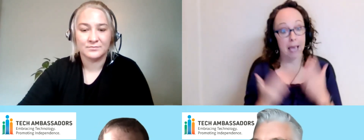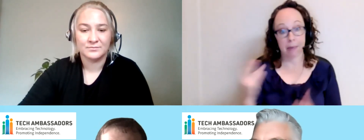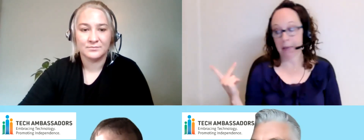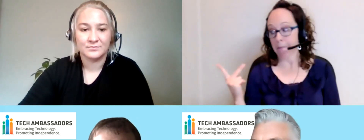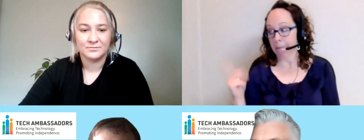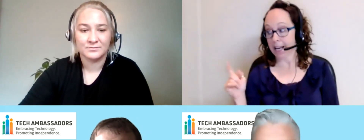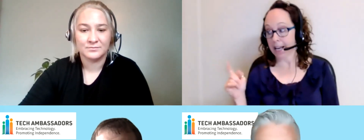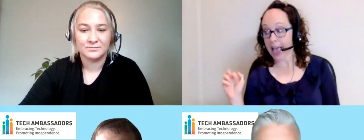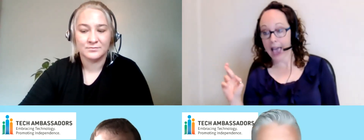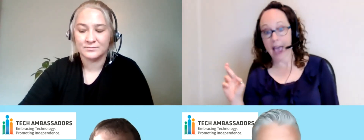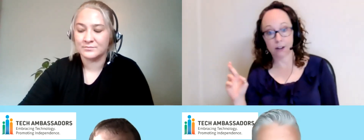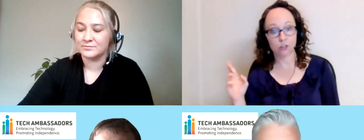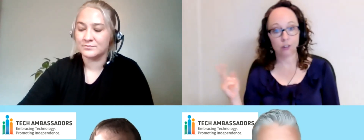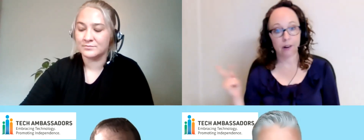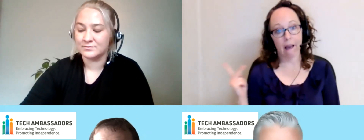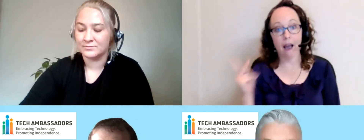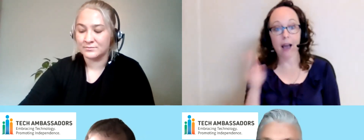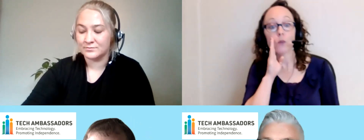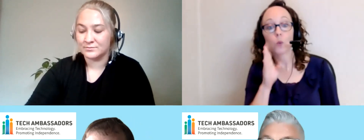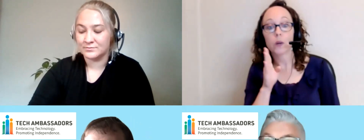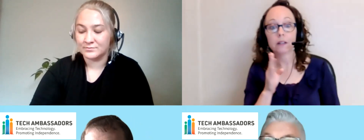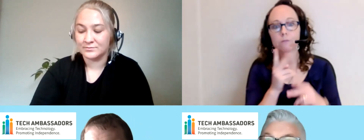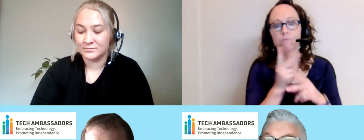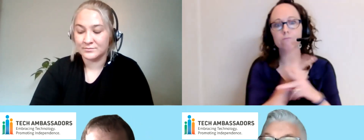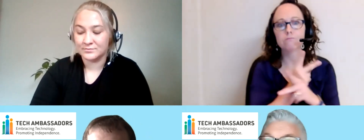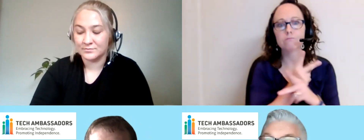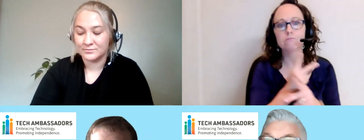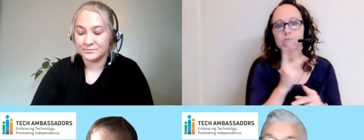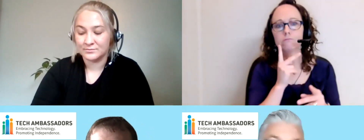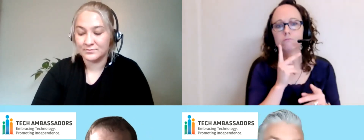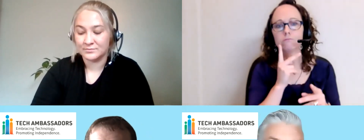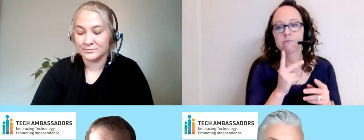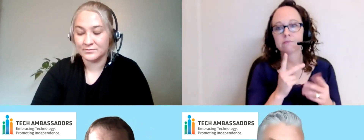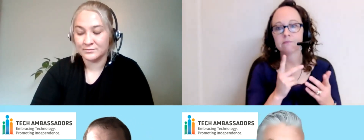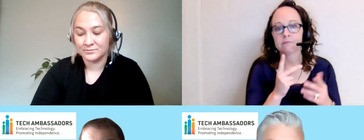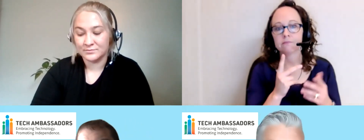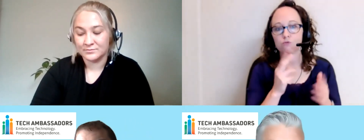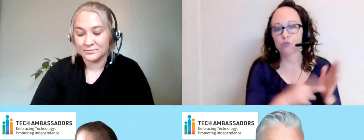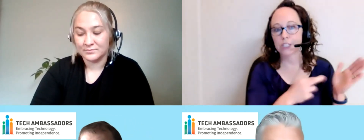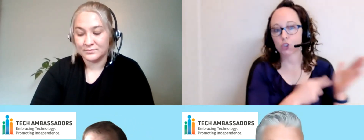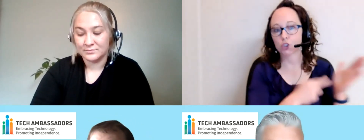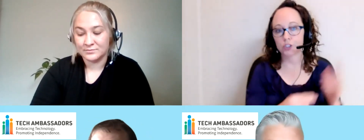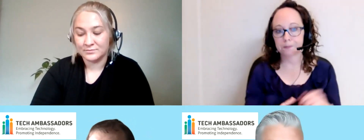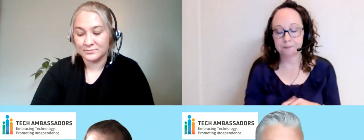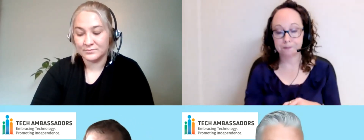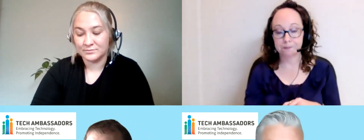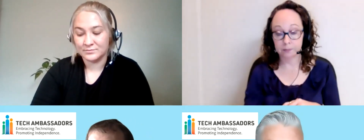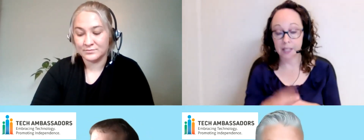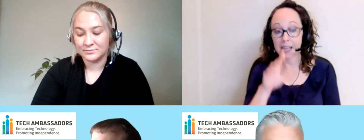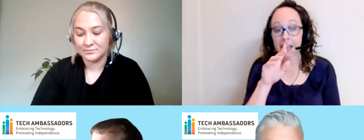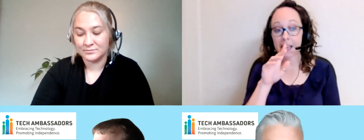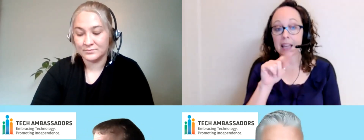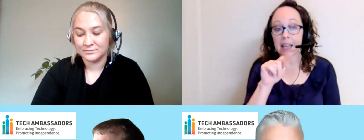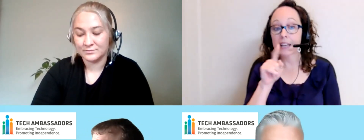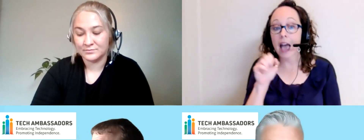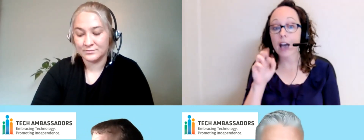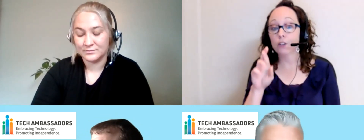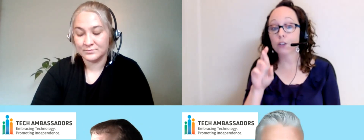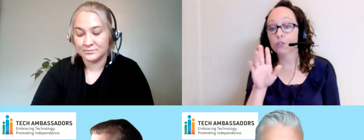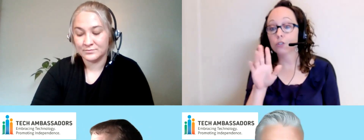Yeah, most definitely. Did you want to talk about any of the other assistive tech in